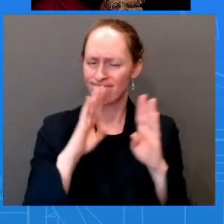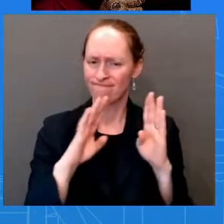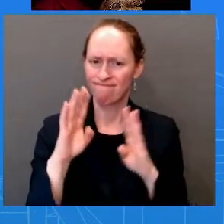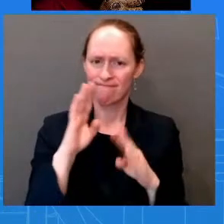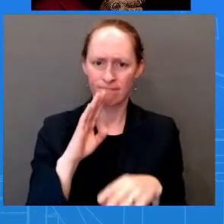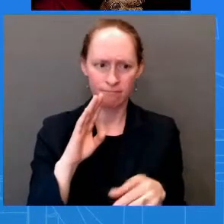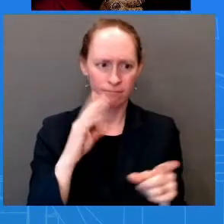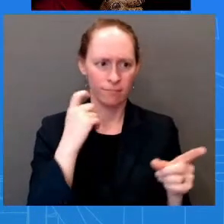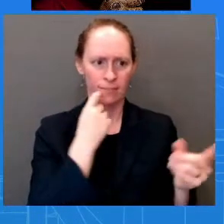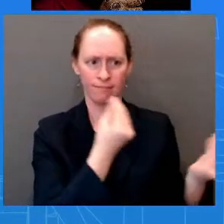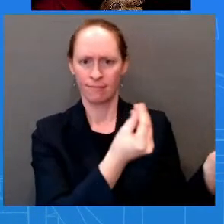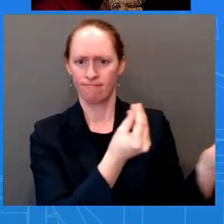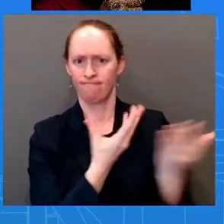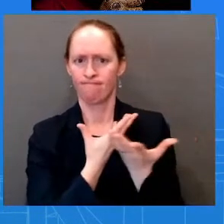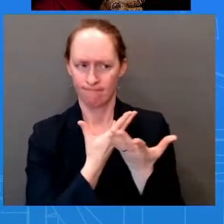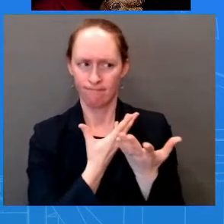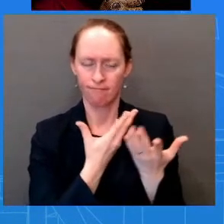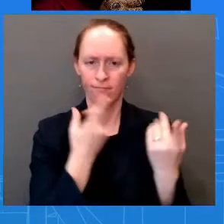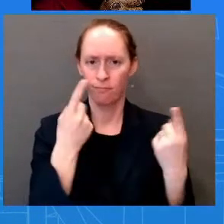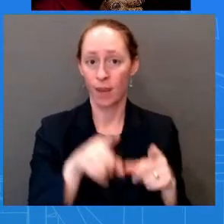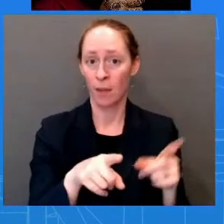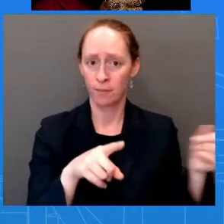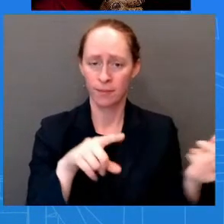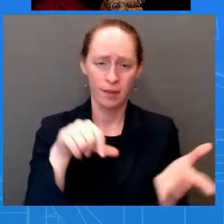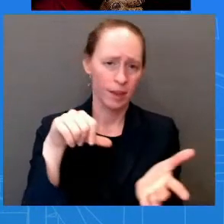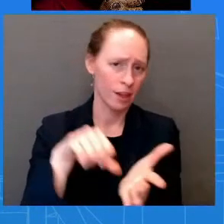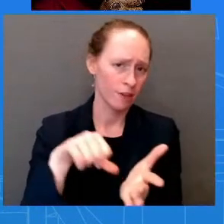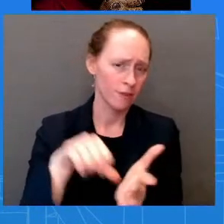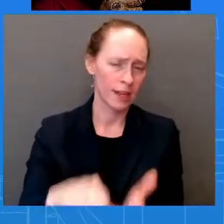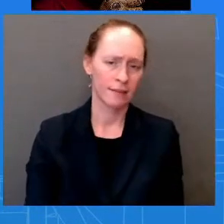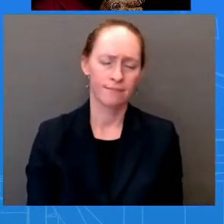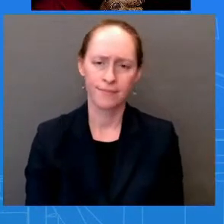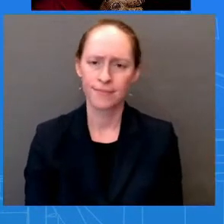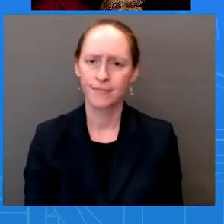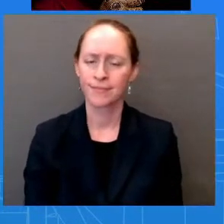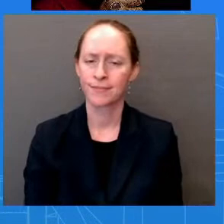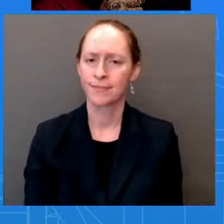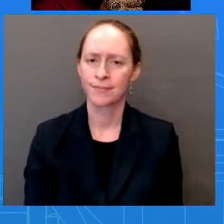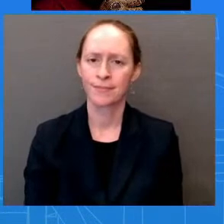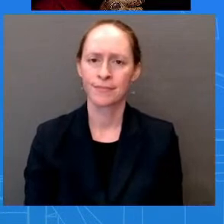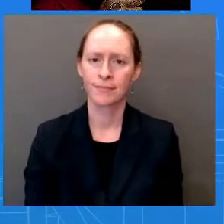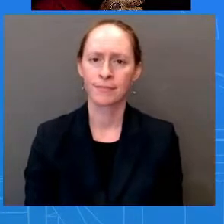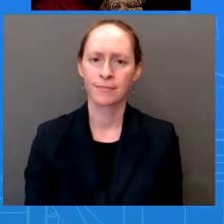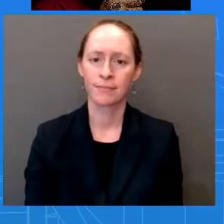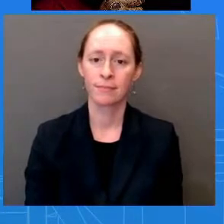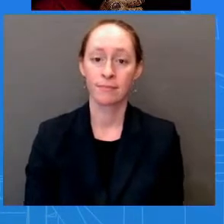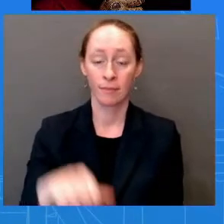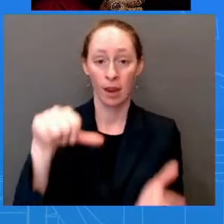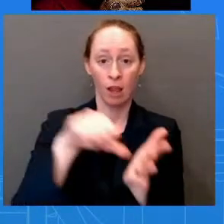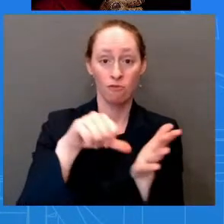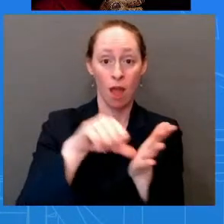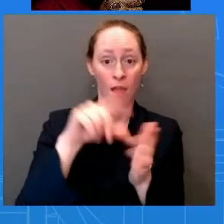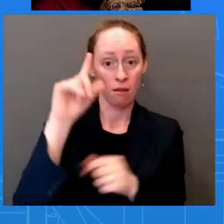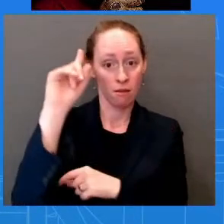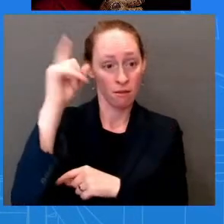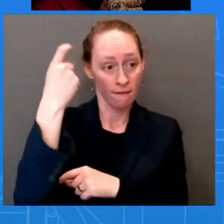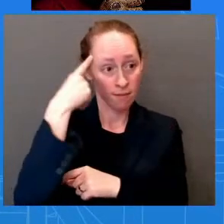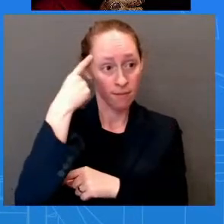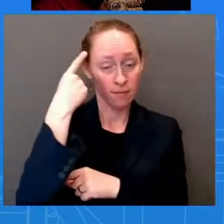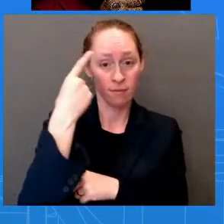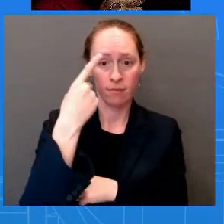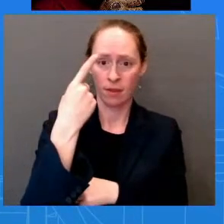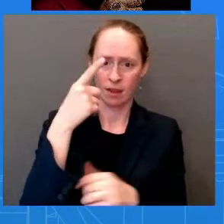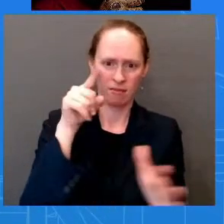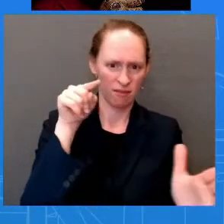Iran on this specifically. The Iranian government has now killed hundreds of people, if not more, in its